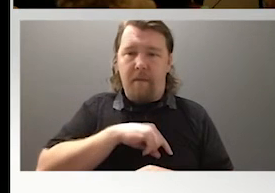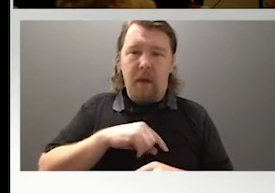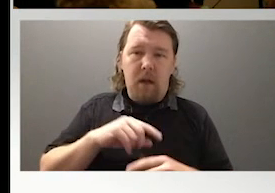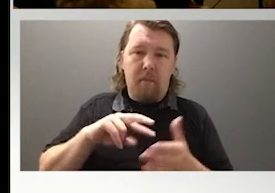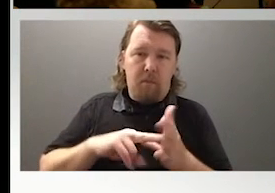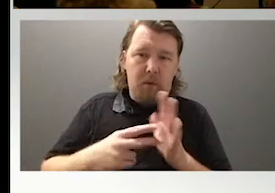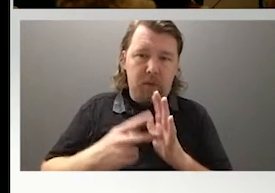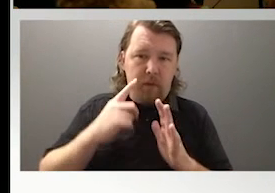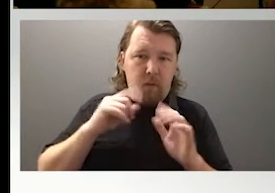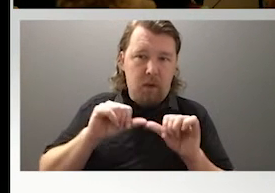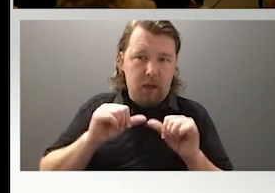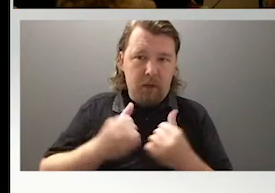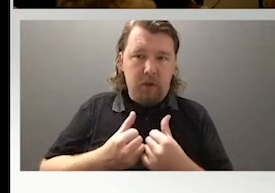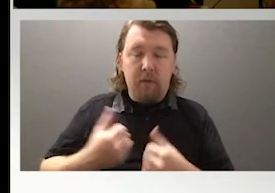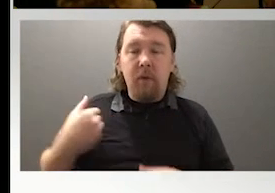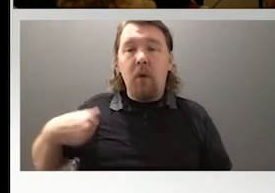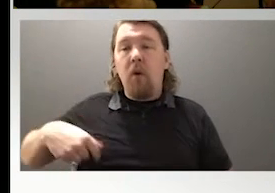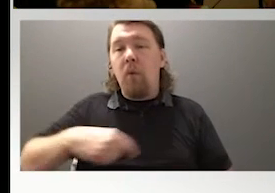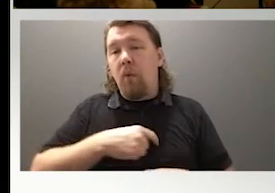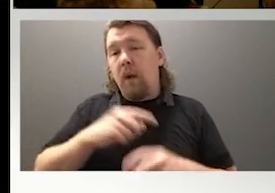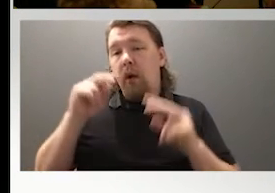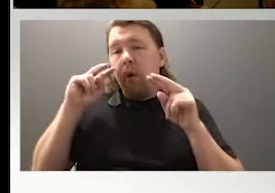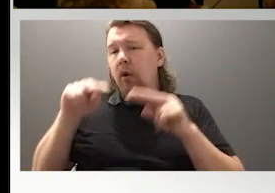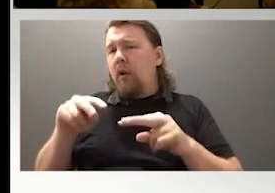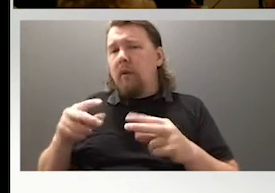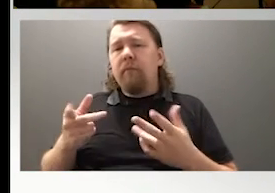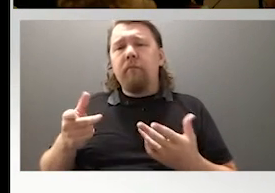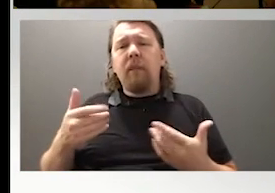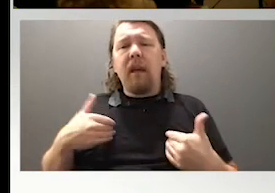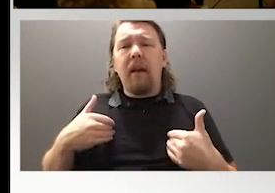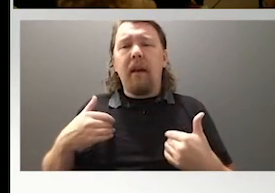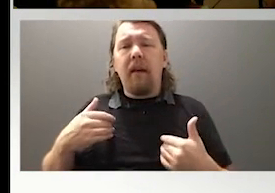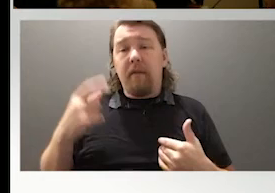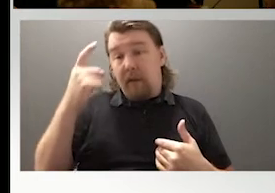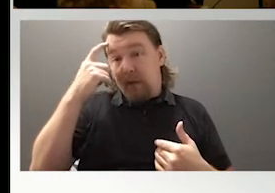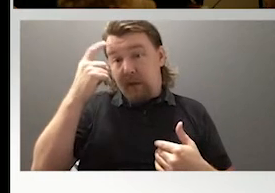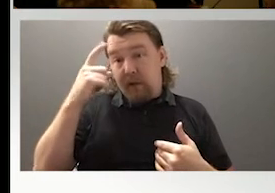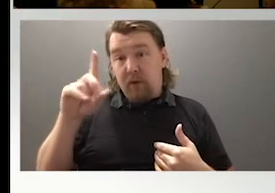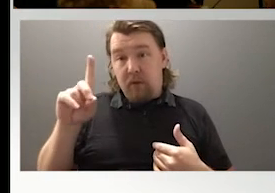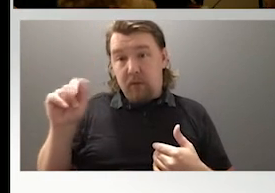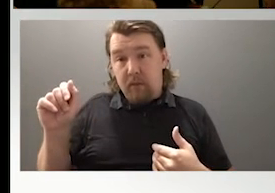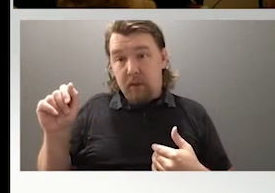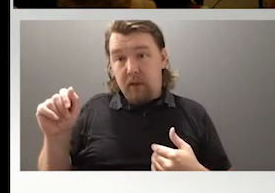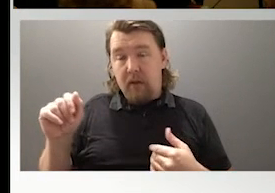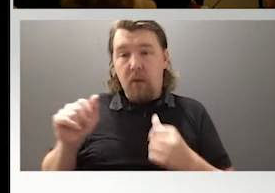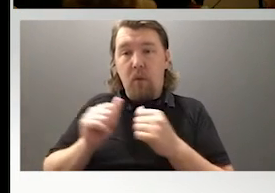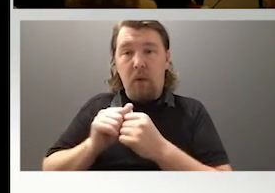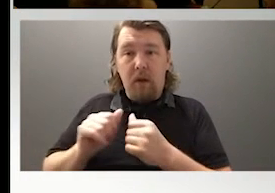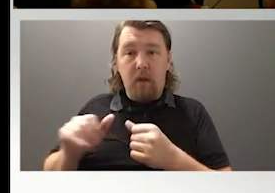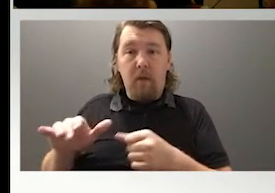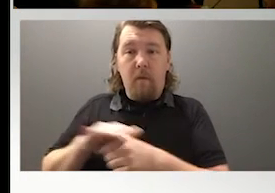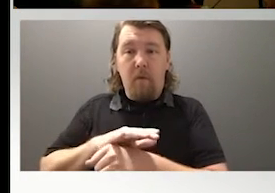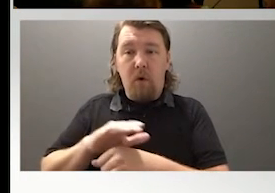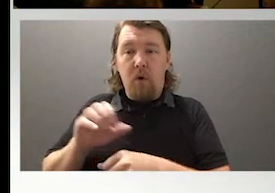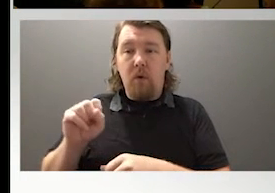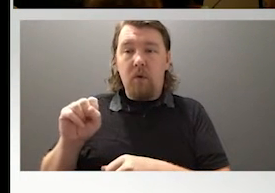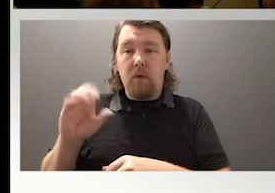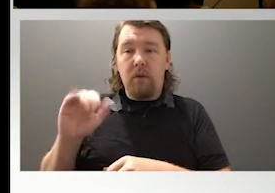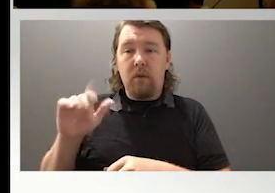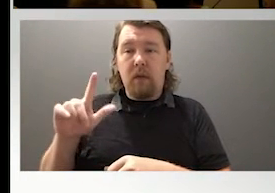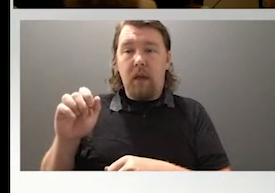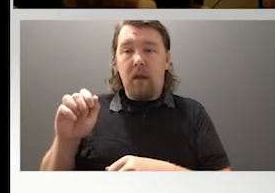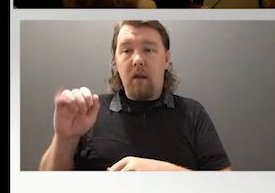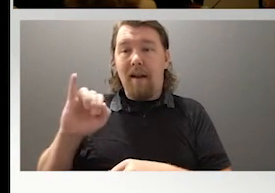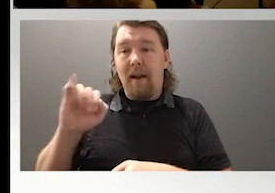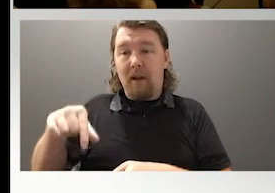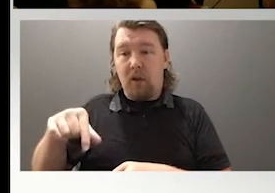the agency, we will be looking at whether or not the person has an intellectual disability with a full-scale IQ of 70